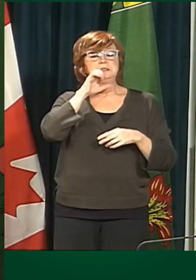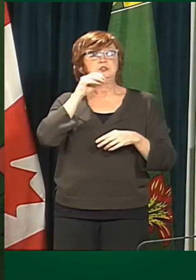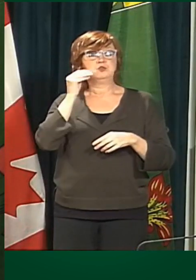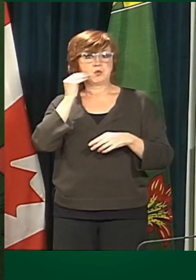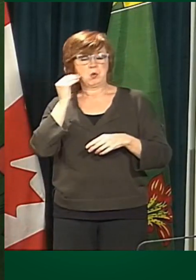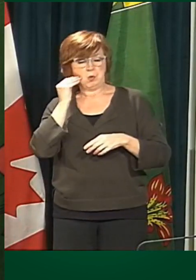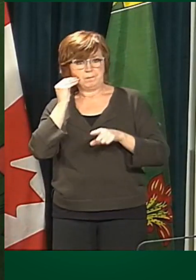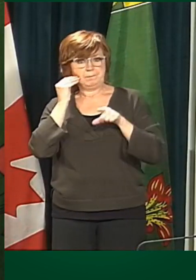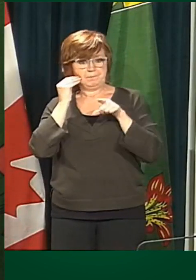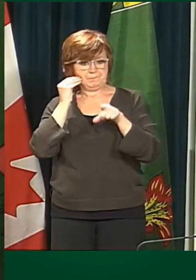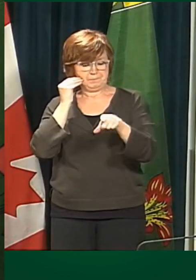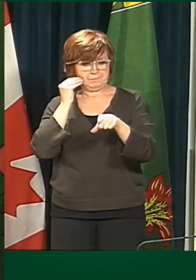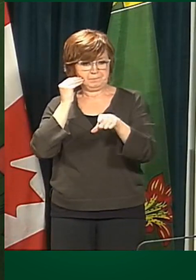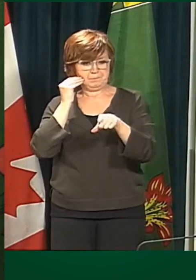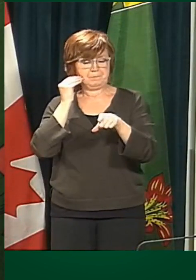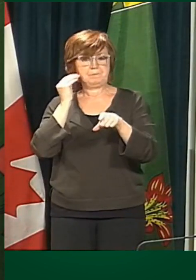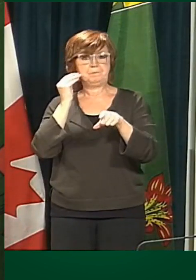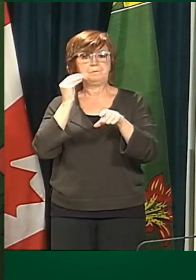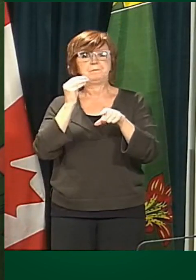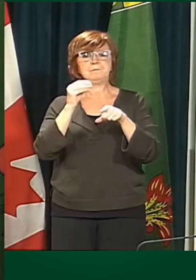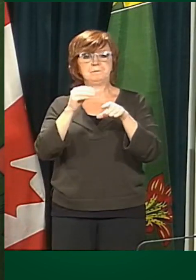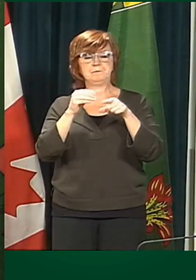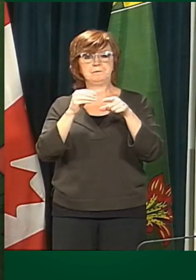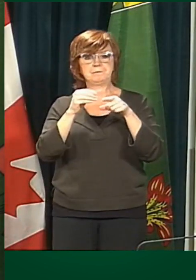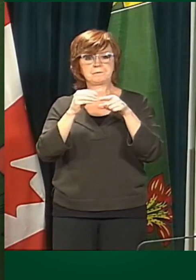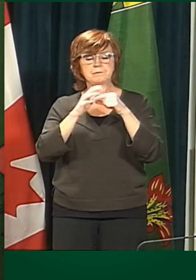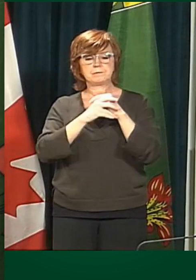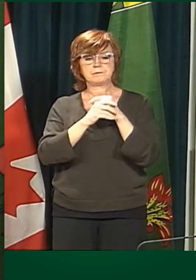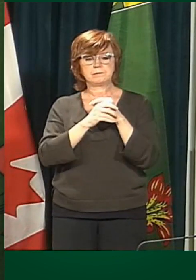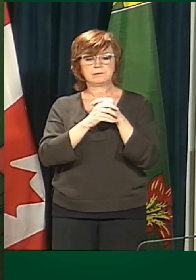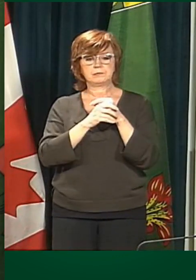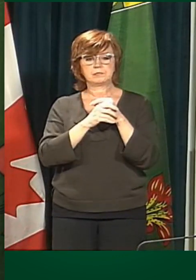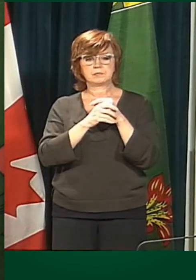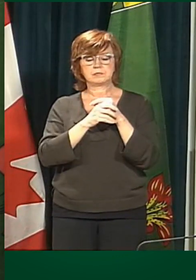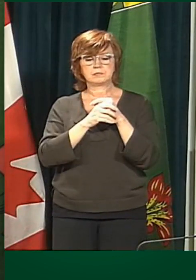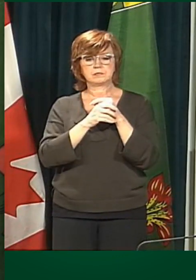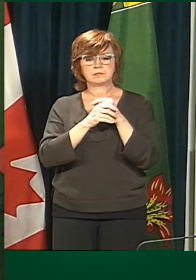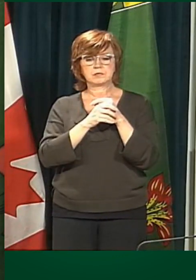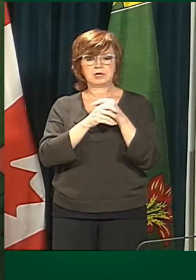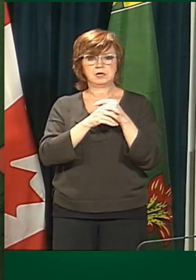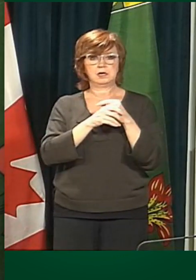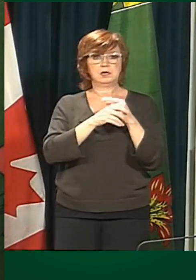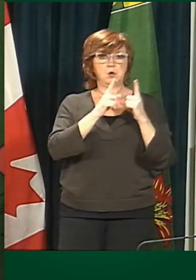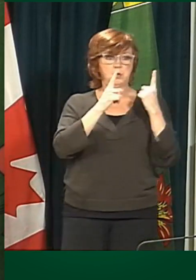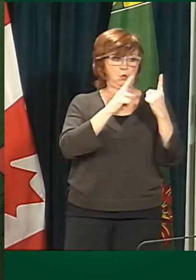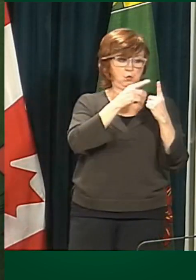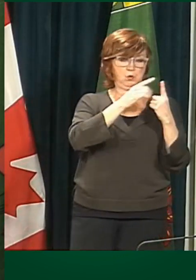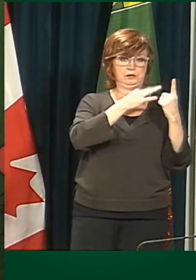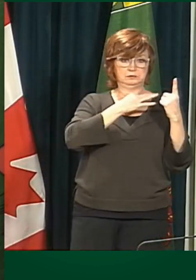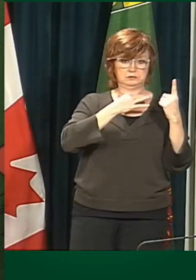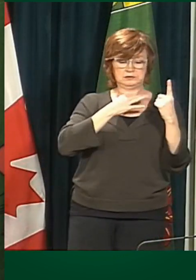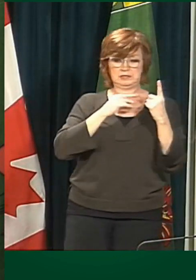health facility with one care provider and one resident,